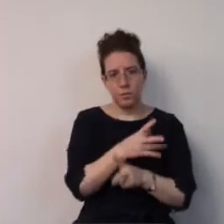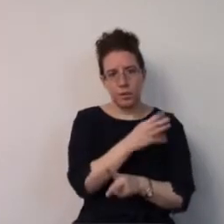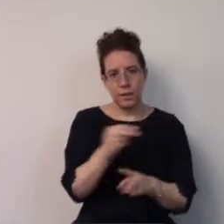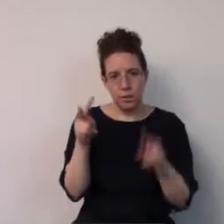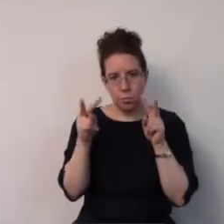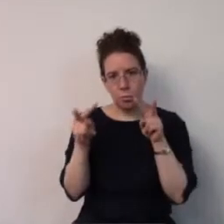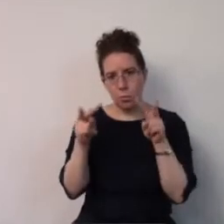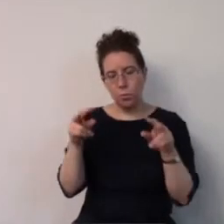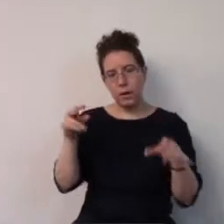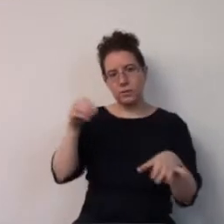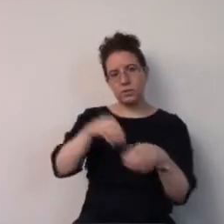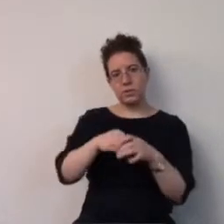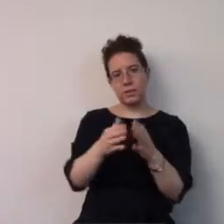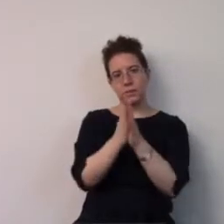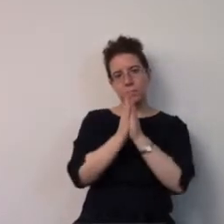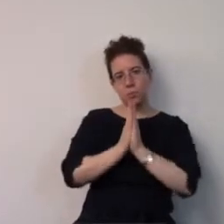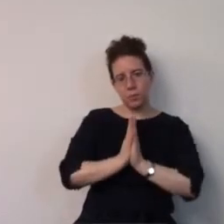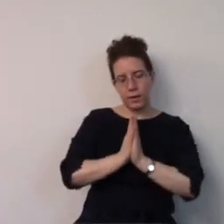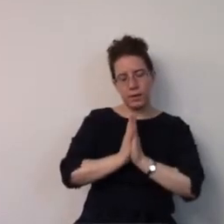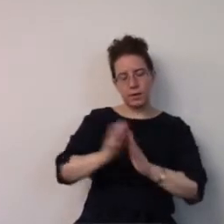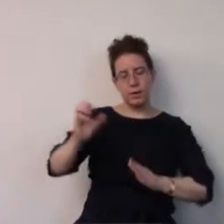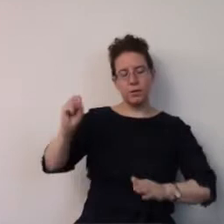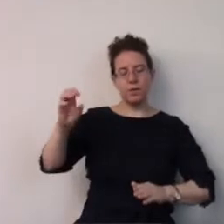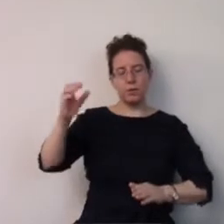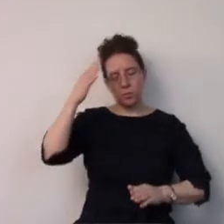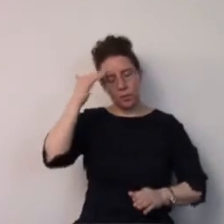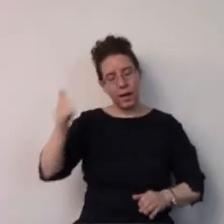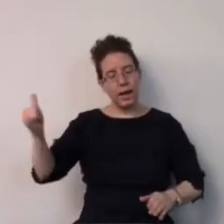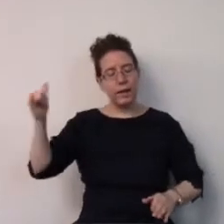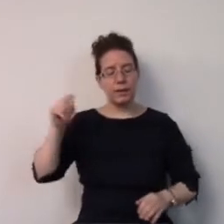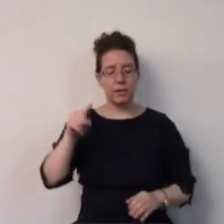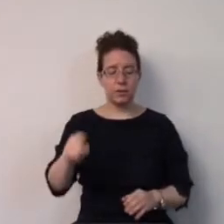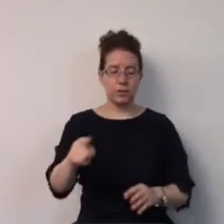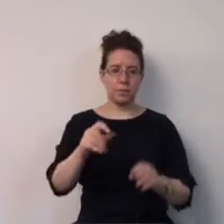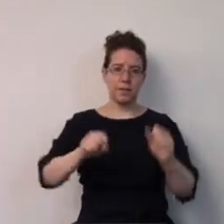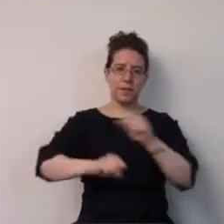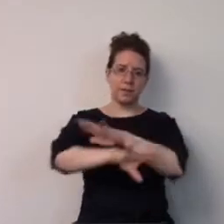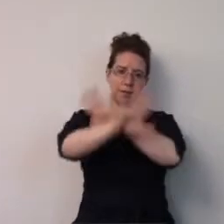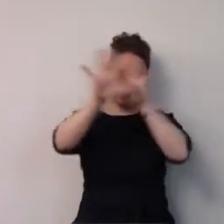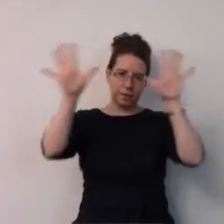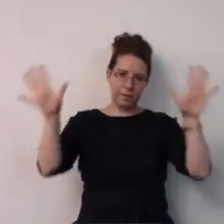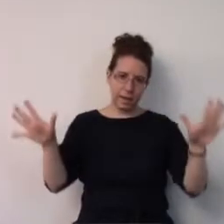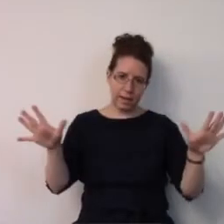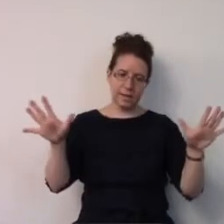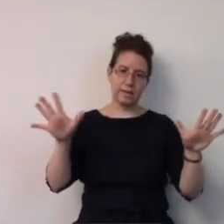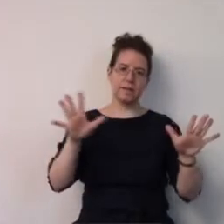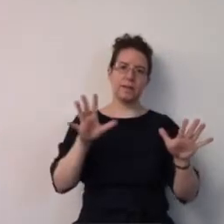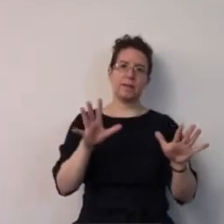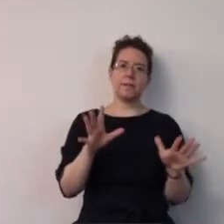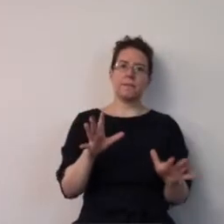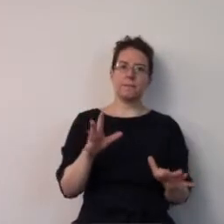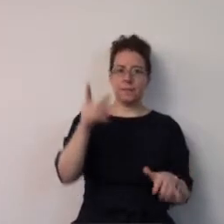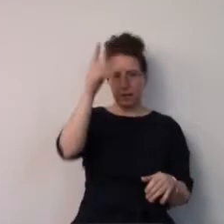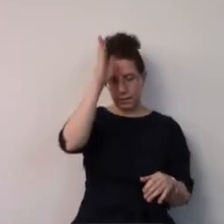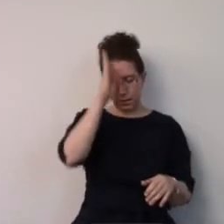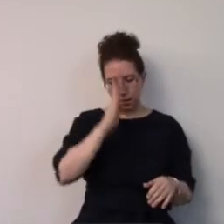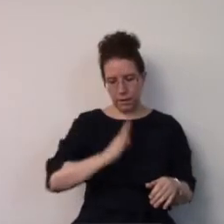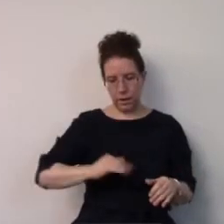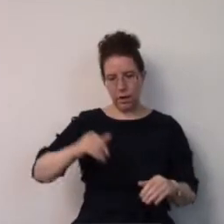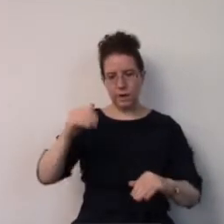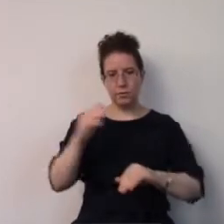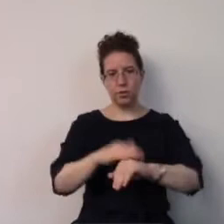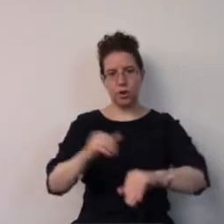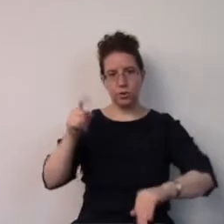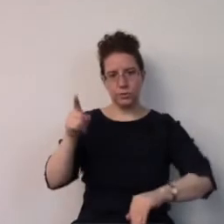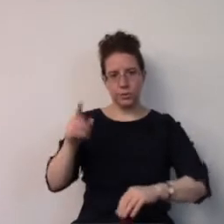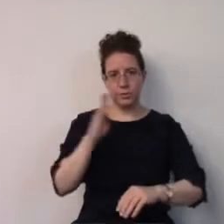that God's called you to be. That's good. Hallelujah. Amen. The key word of this message is watch. Now, I'm not